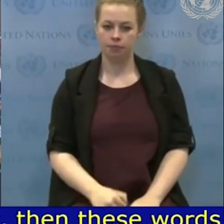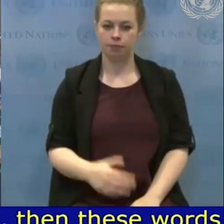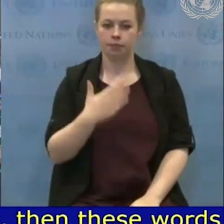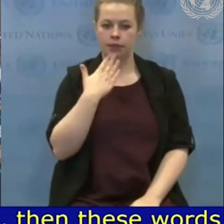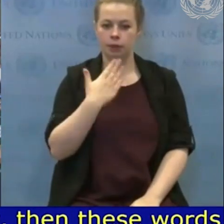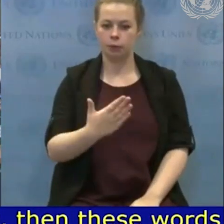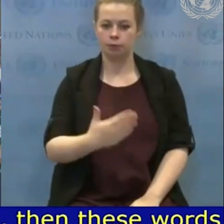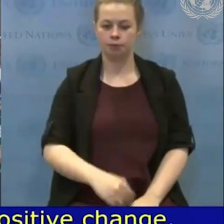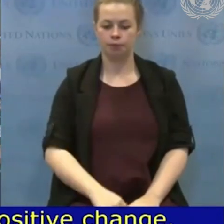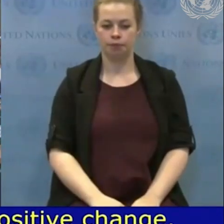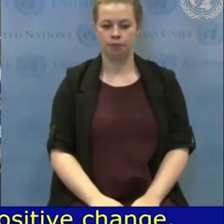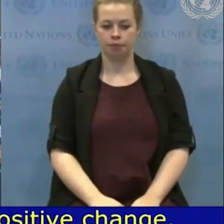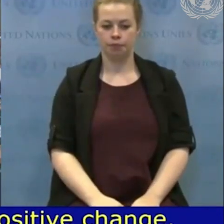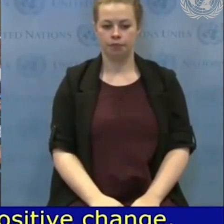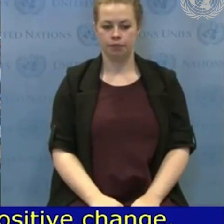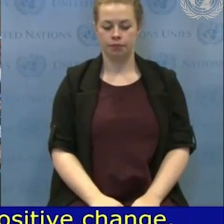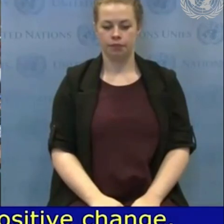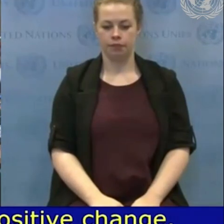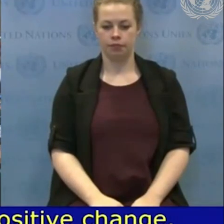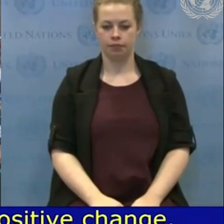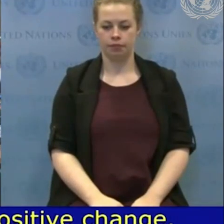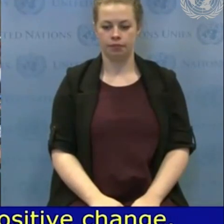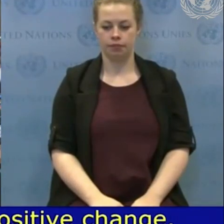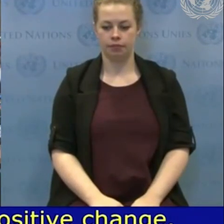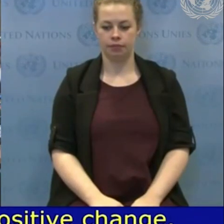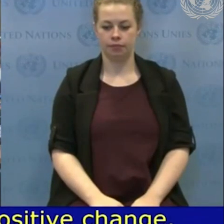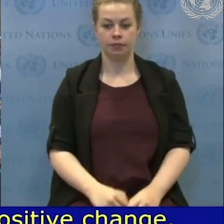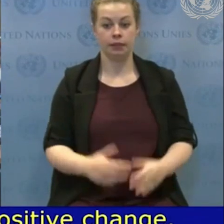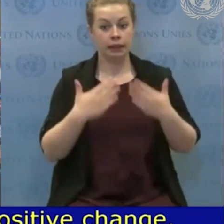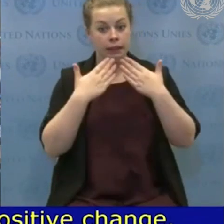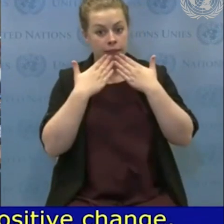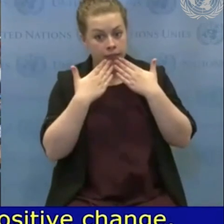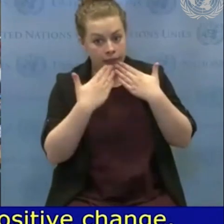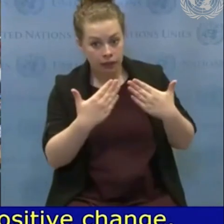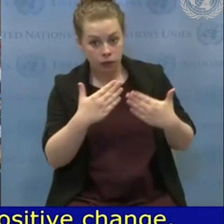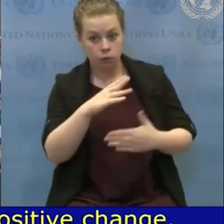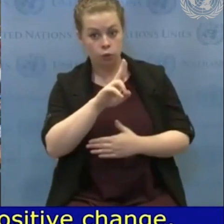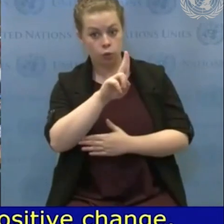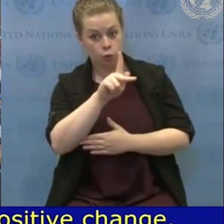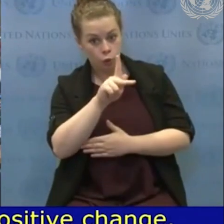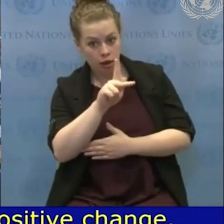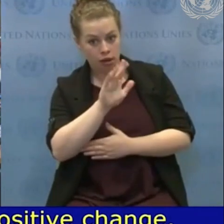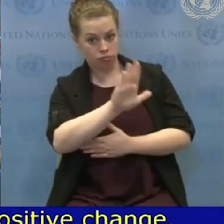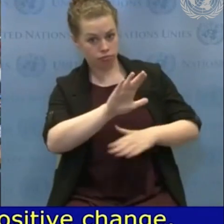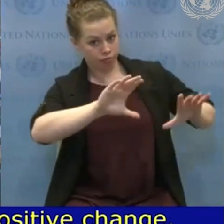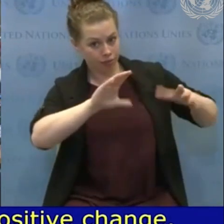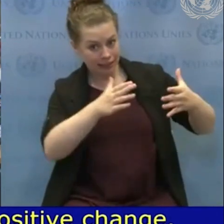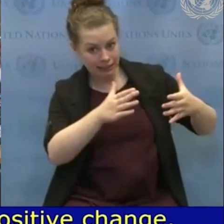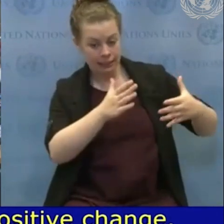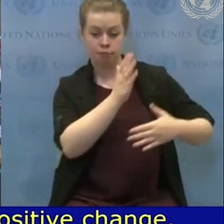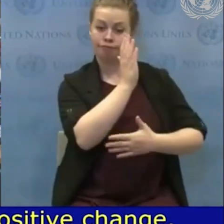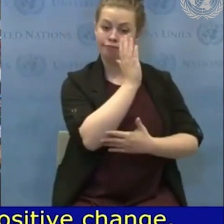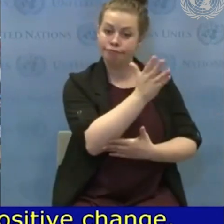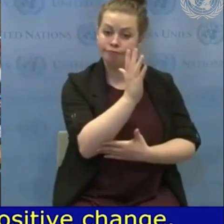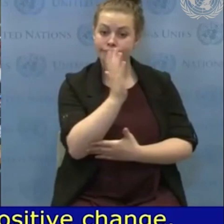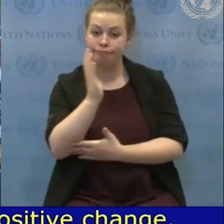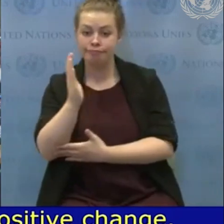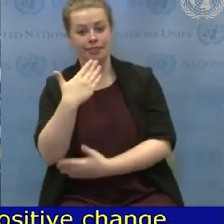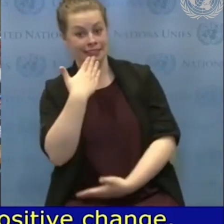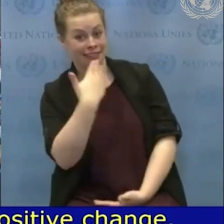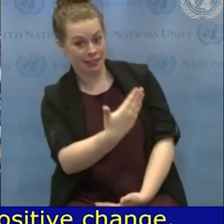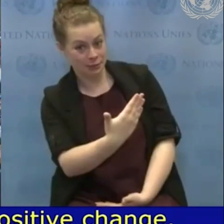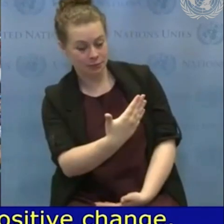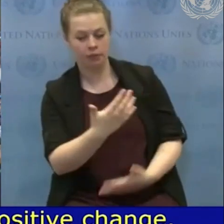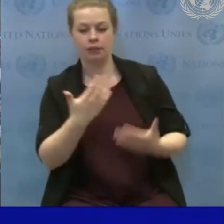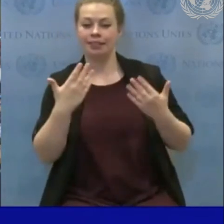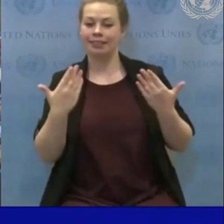I thank the Secretary of State for International Development of the United Kingdom and his team for their presentation. I now invite